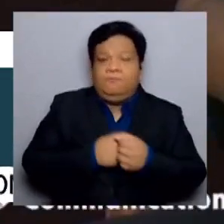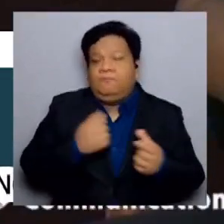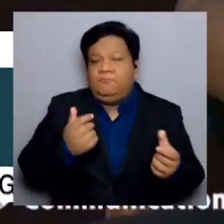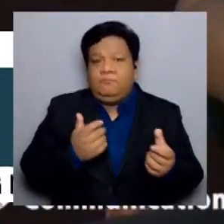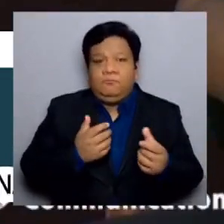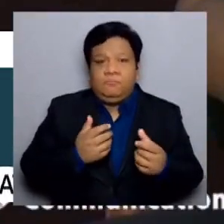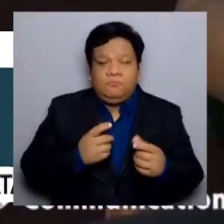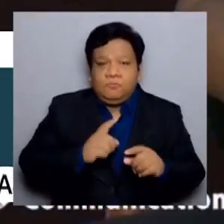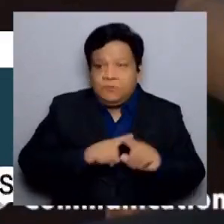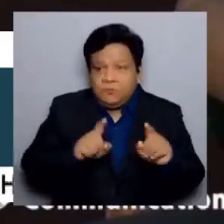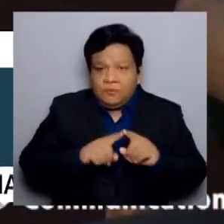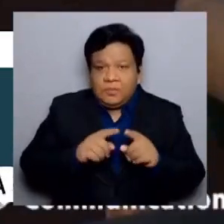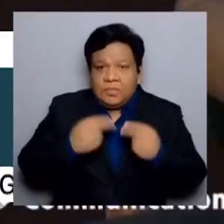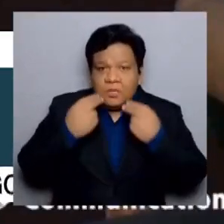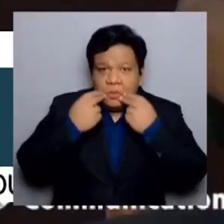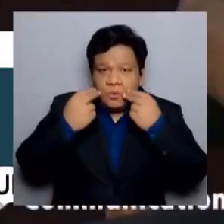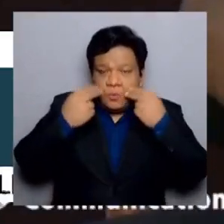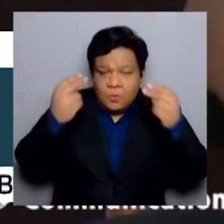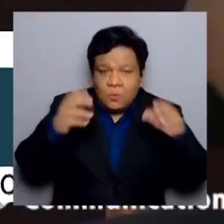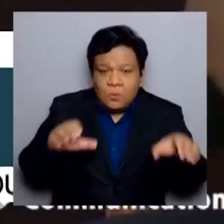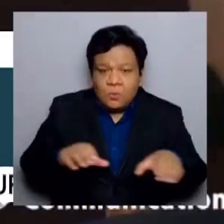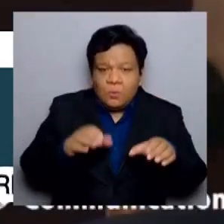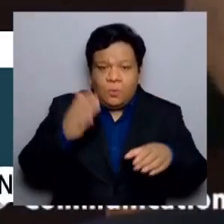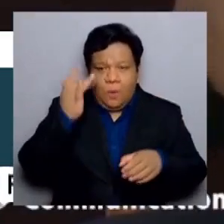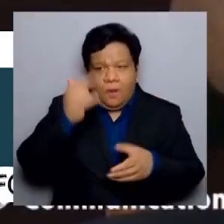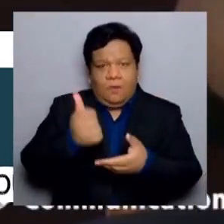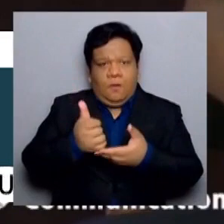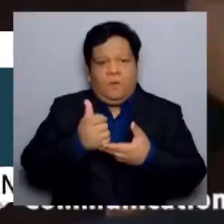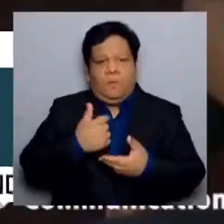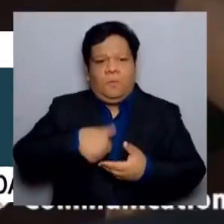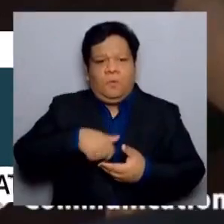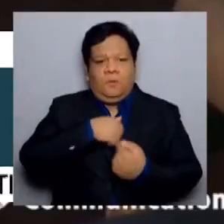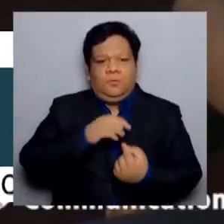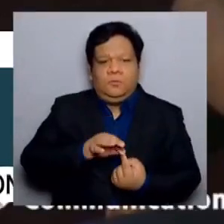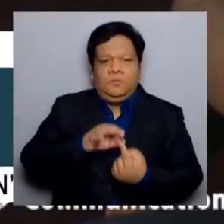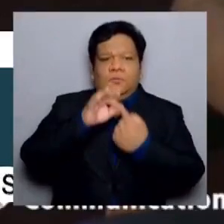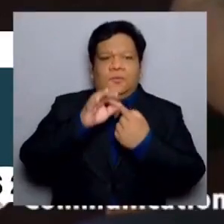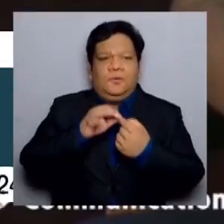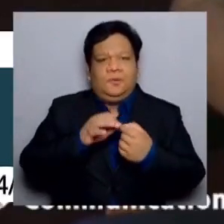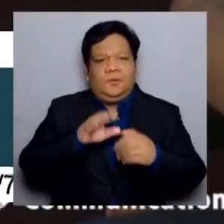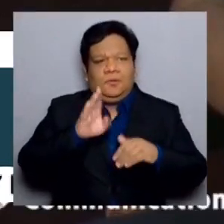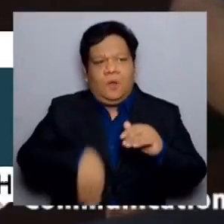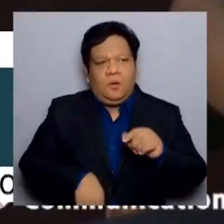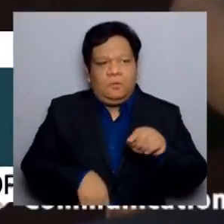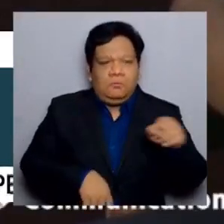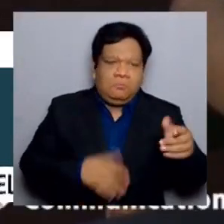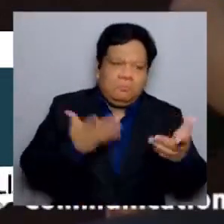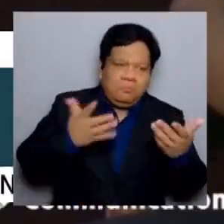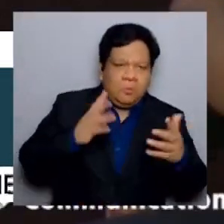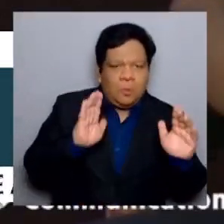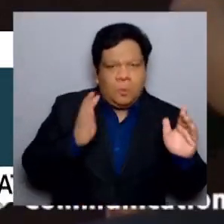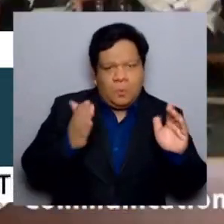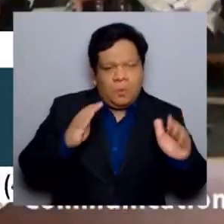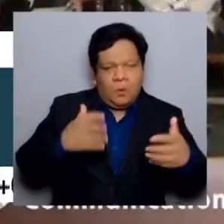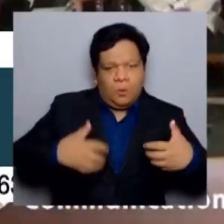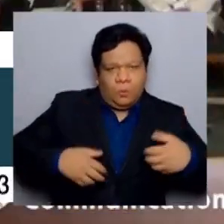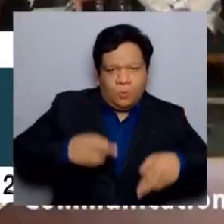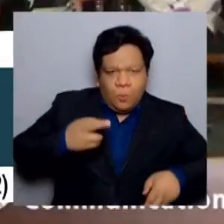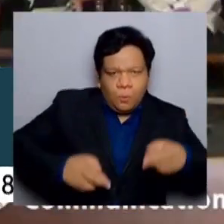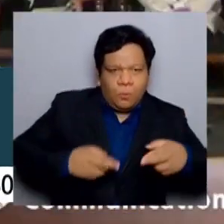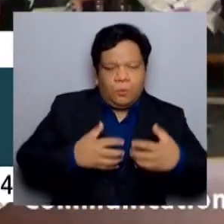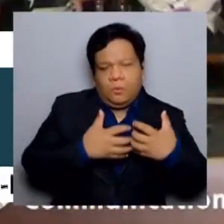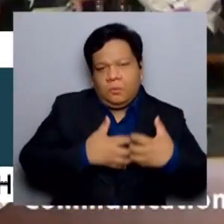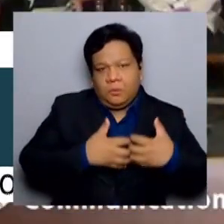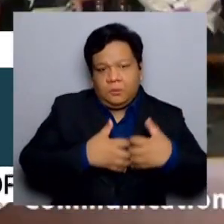bayani, kasi that makes us distinct from perhaps robots or machines. We are